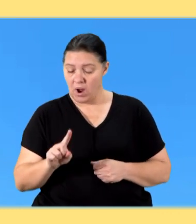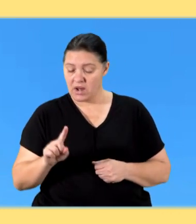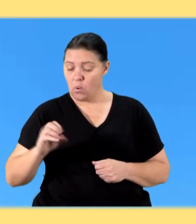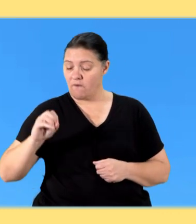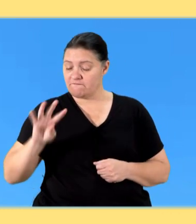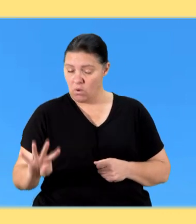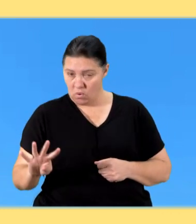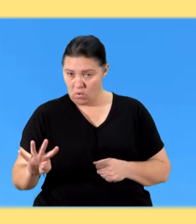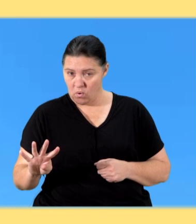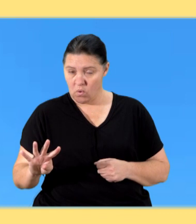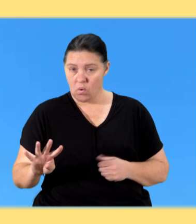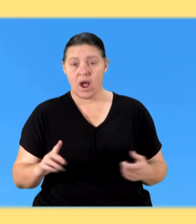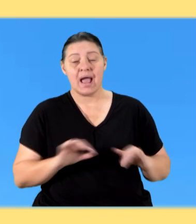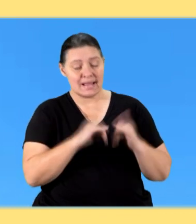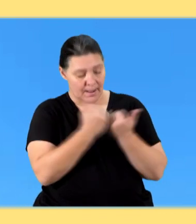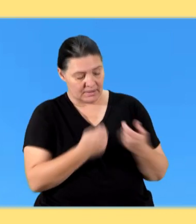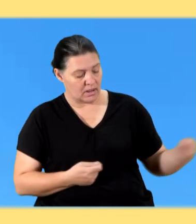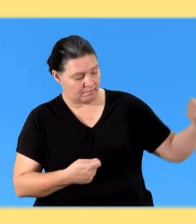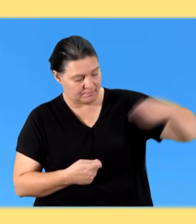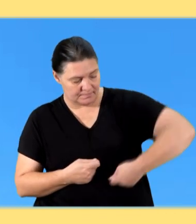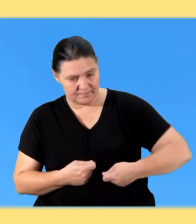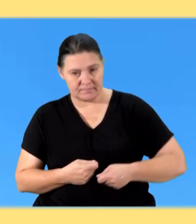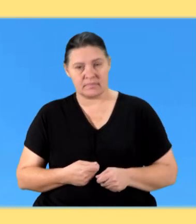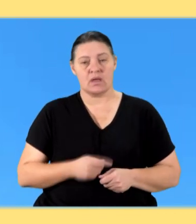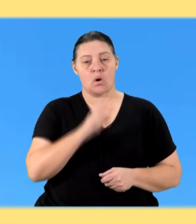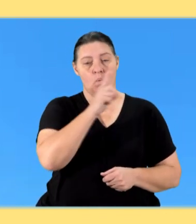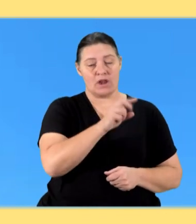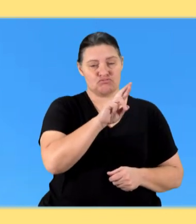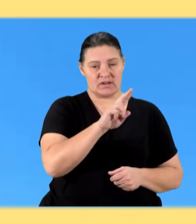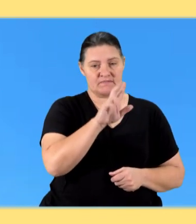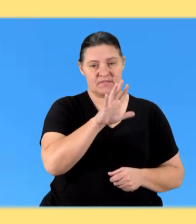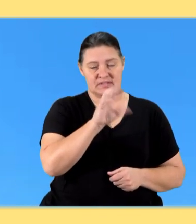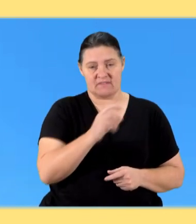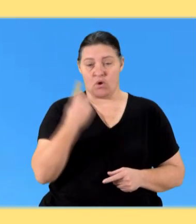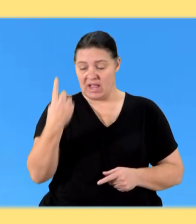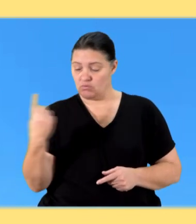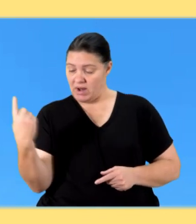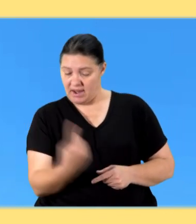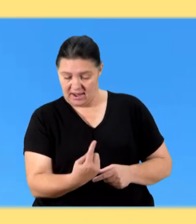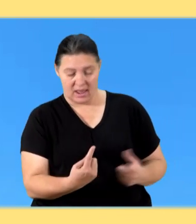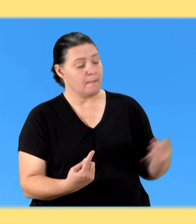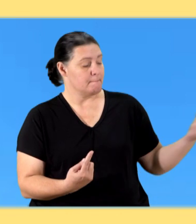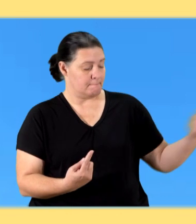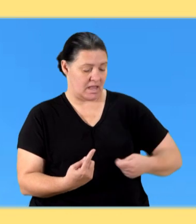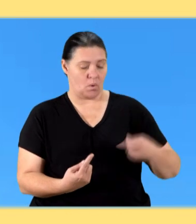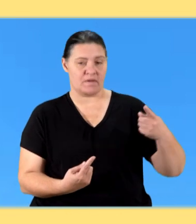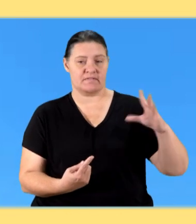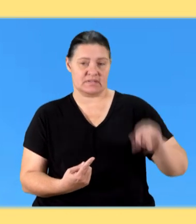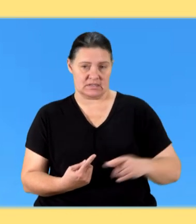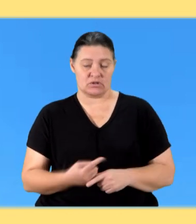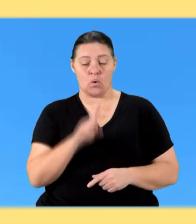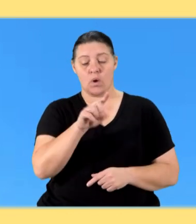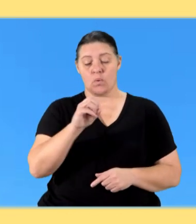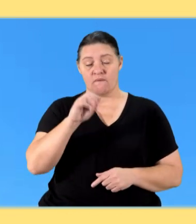the 104, the company is going to contribute 1.50 Rand for every 1 Rand.